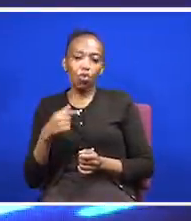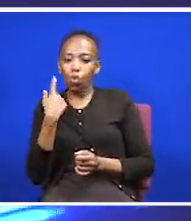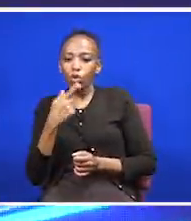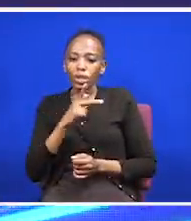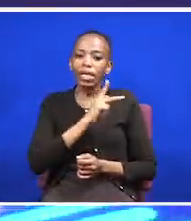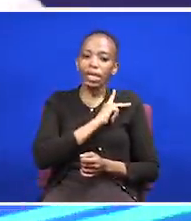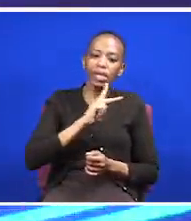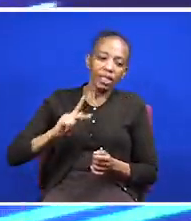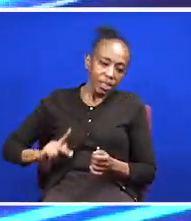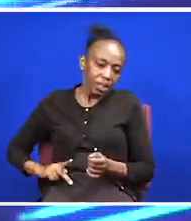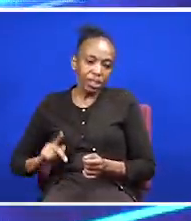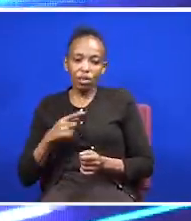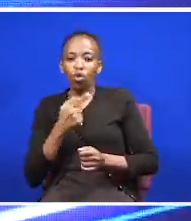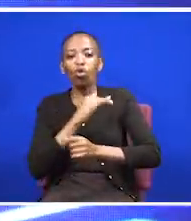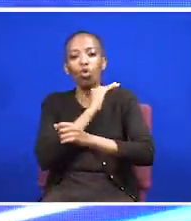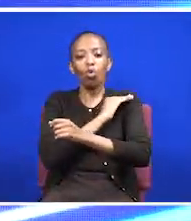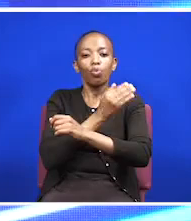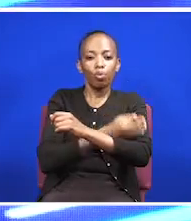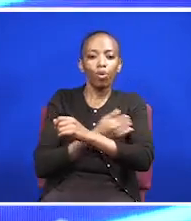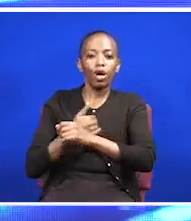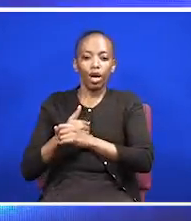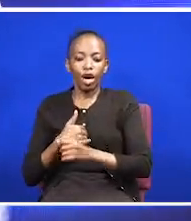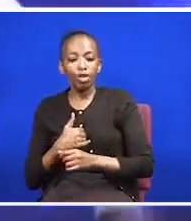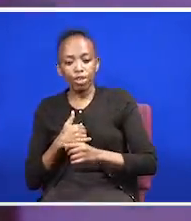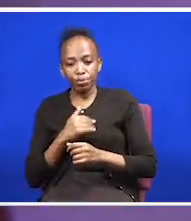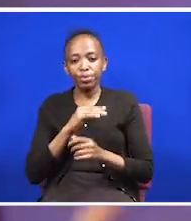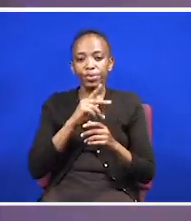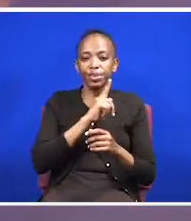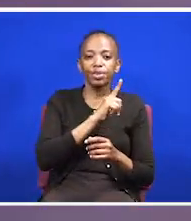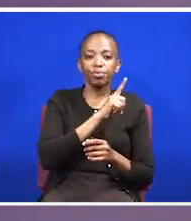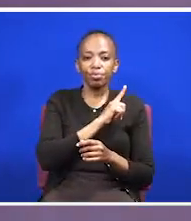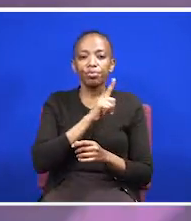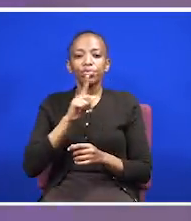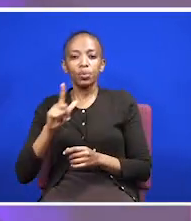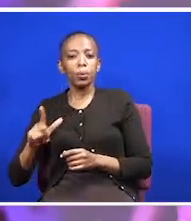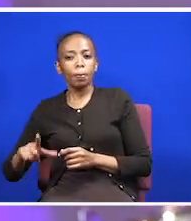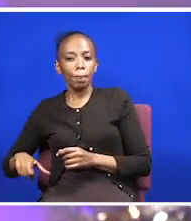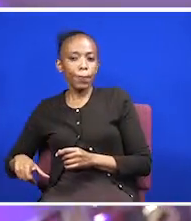Ni nani mfalme mwenye uweza na mamlaka?